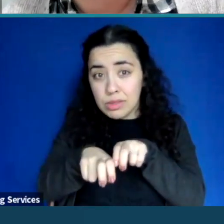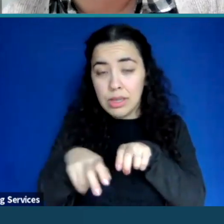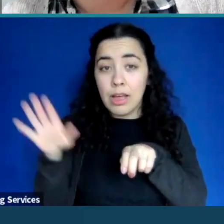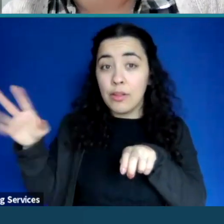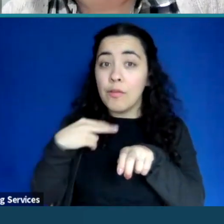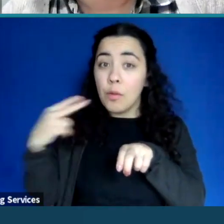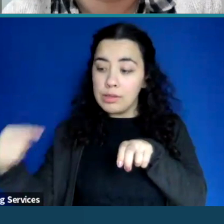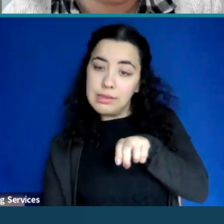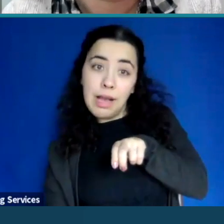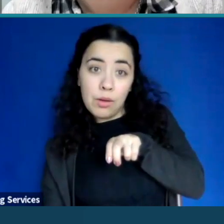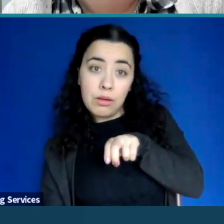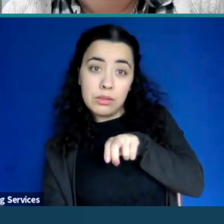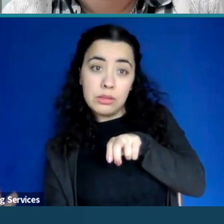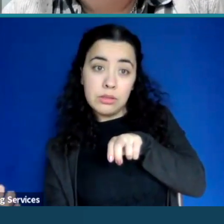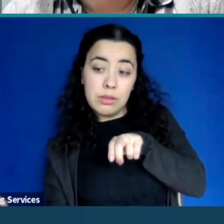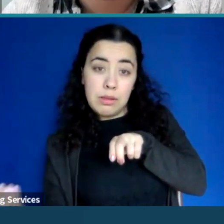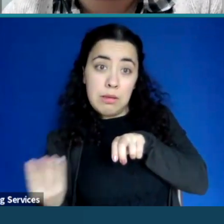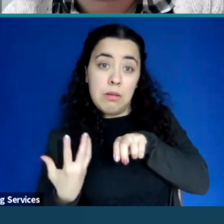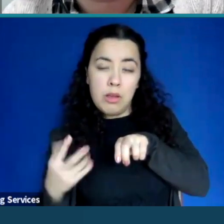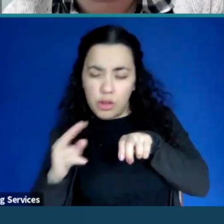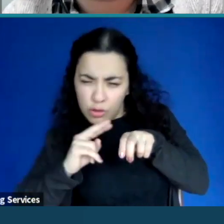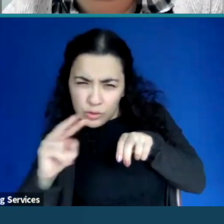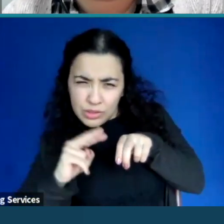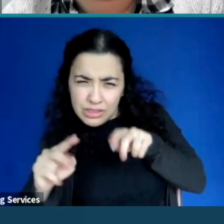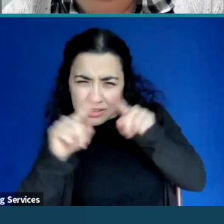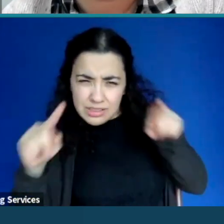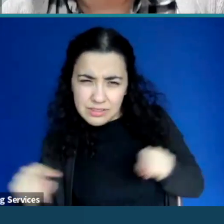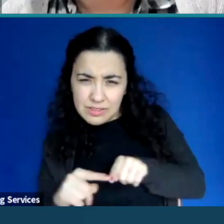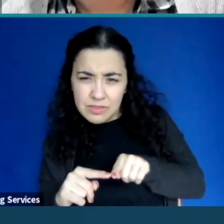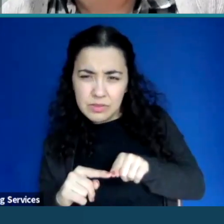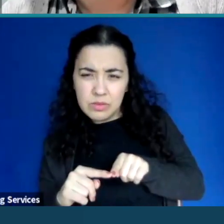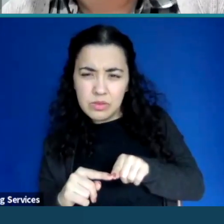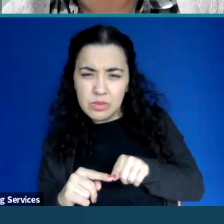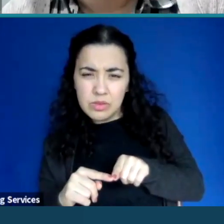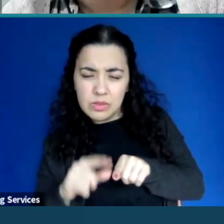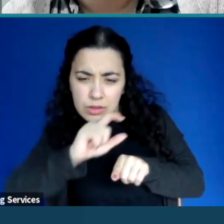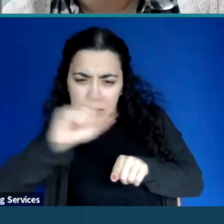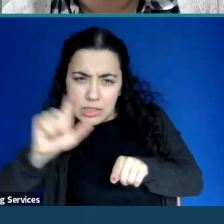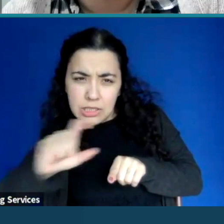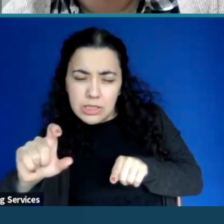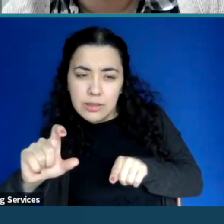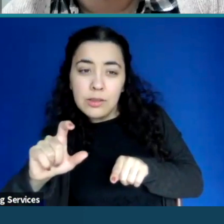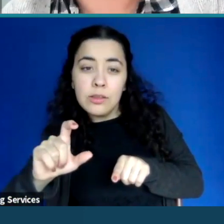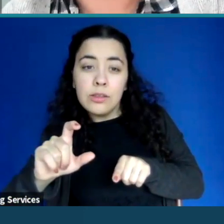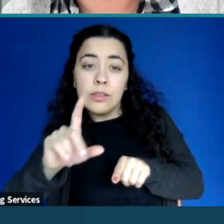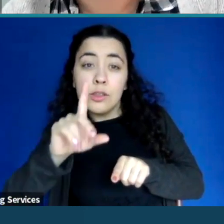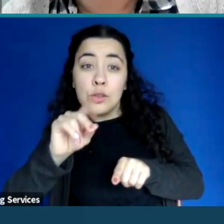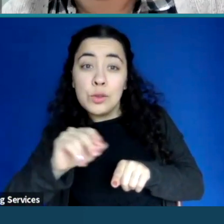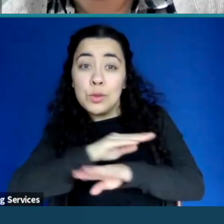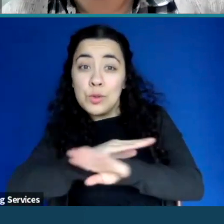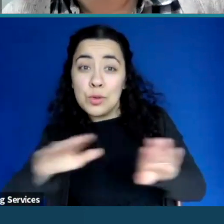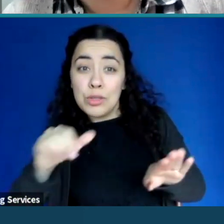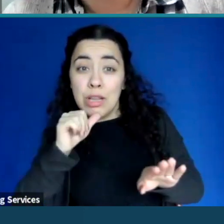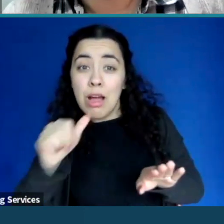down, and they're reading the sign that says do not pet,